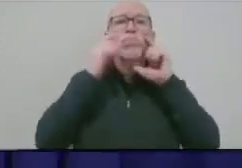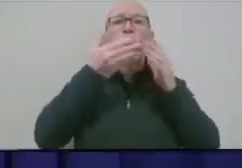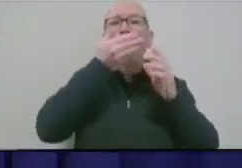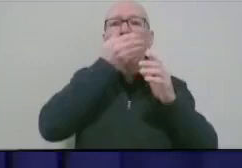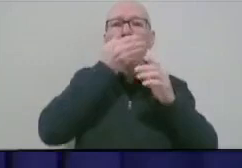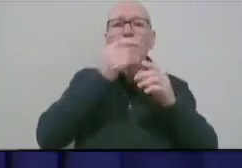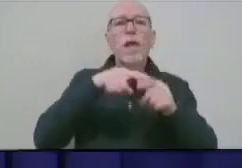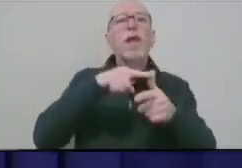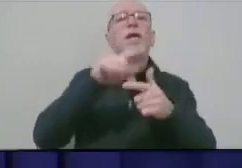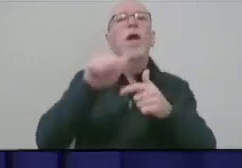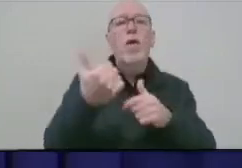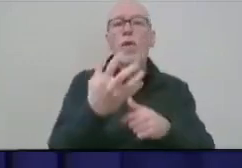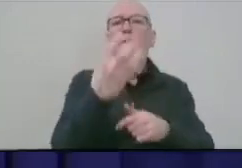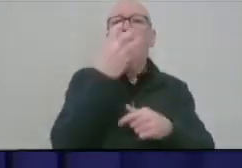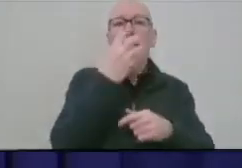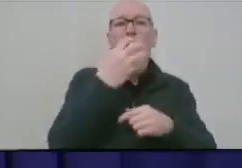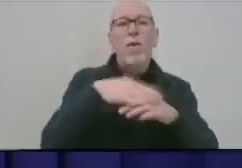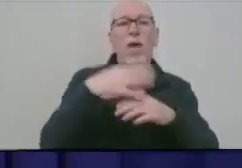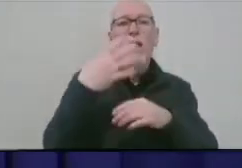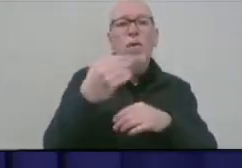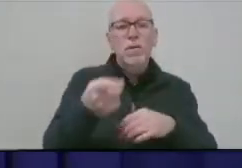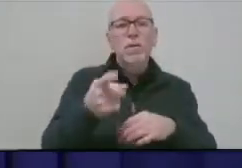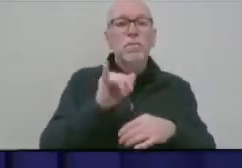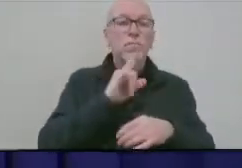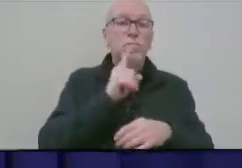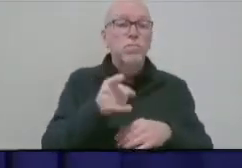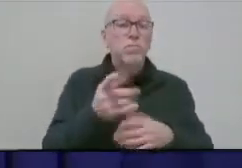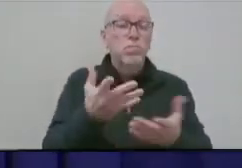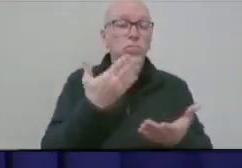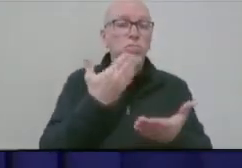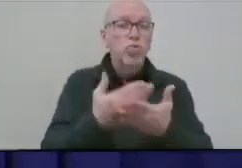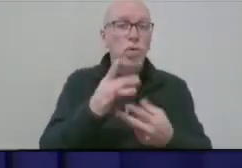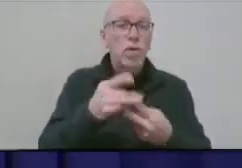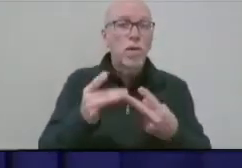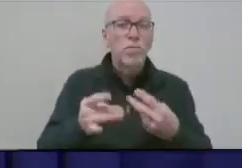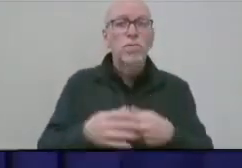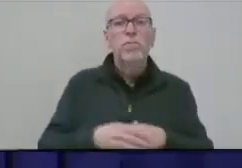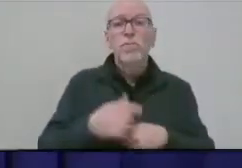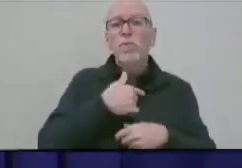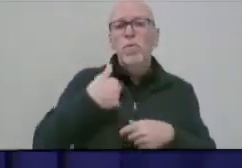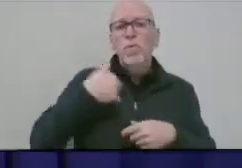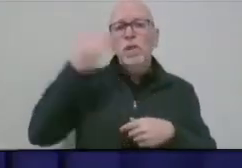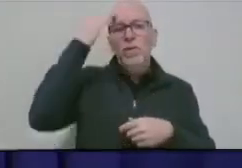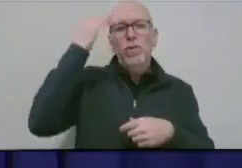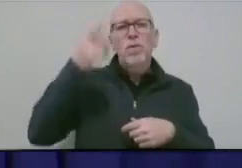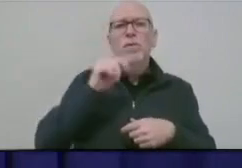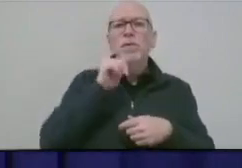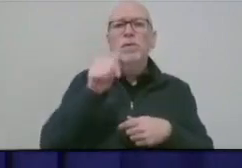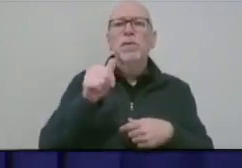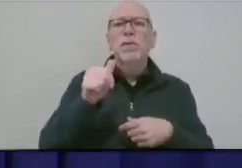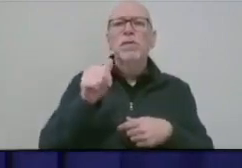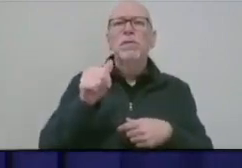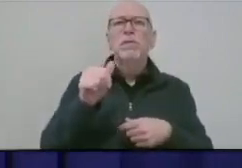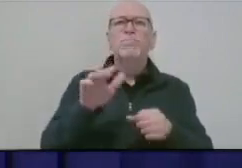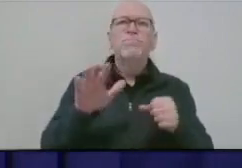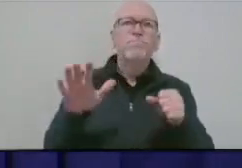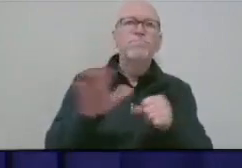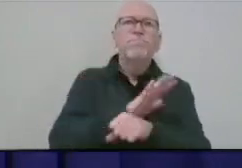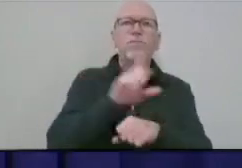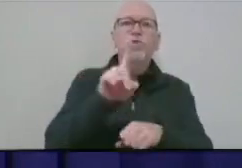then an additional mask on the outside is certainly a good option. We know that it doesn't completely